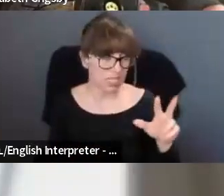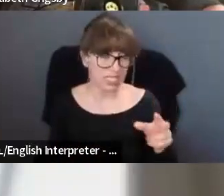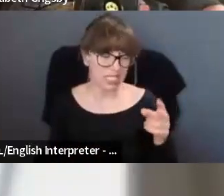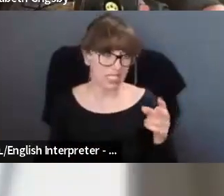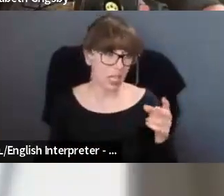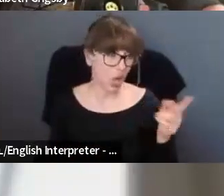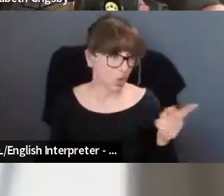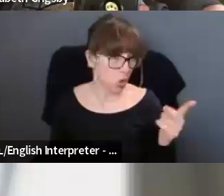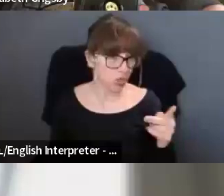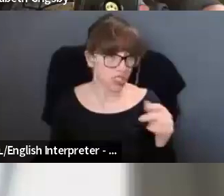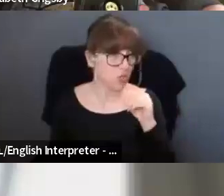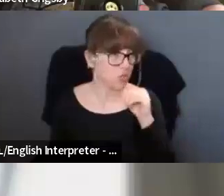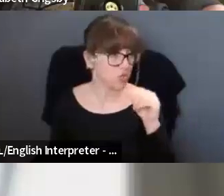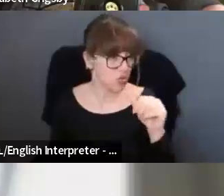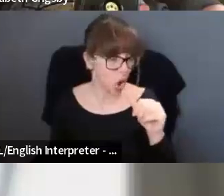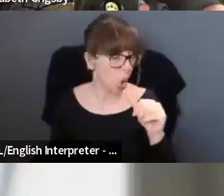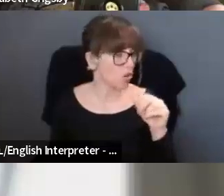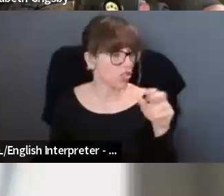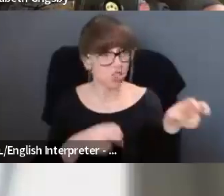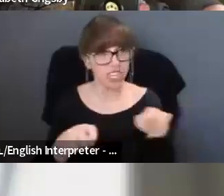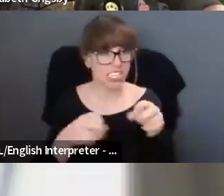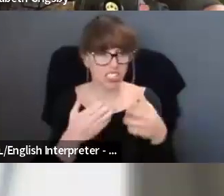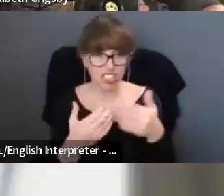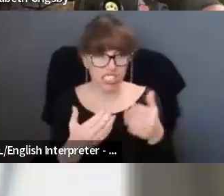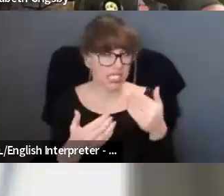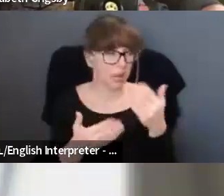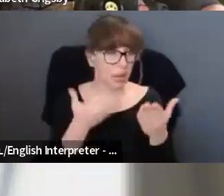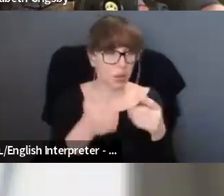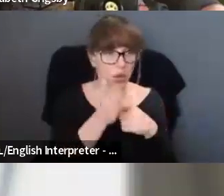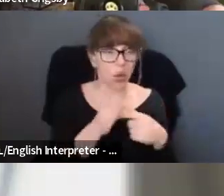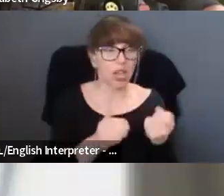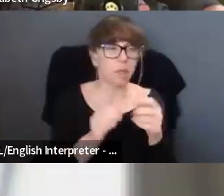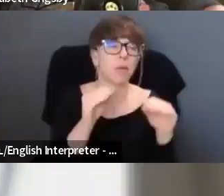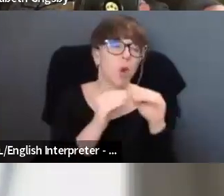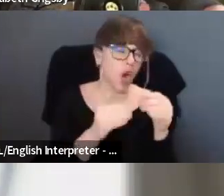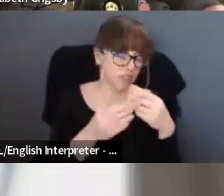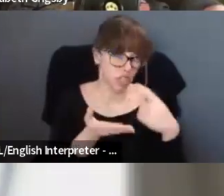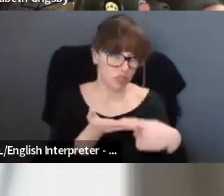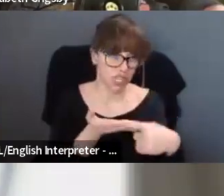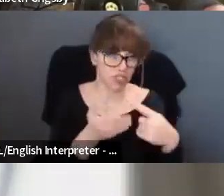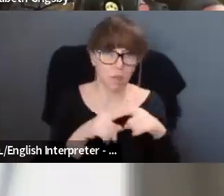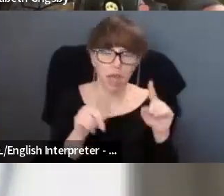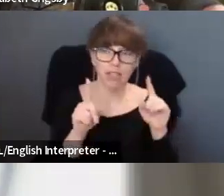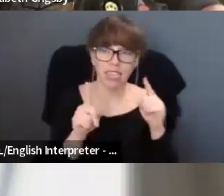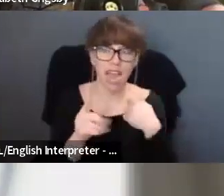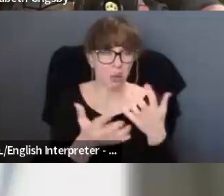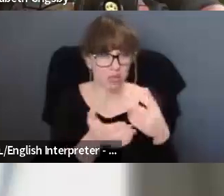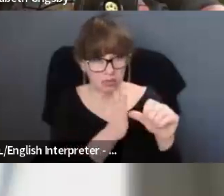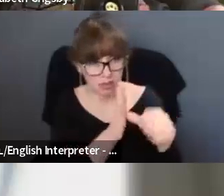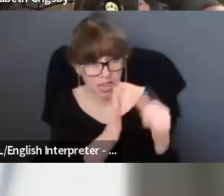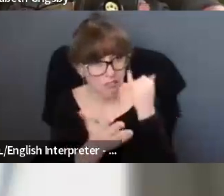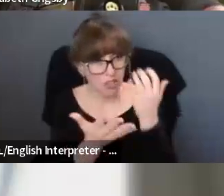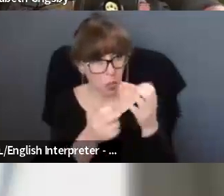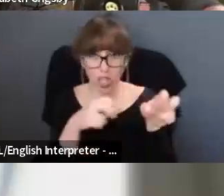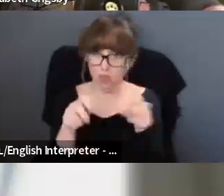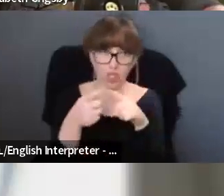crosswalk as easily and do require a little bit more of a conversation. But I did just want to touch on the fact that if folks do want to look at switching over to